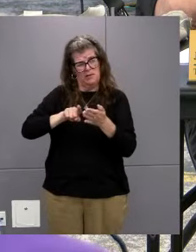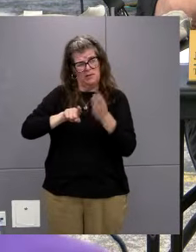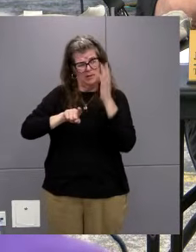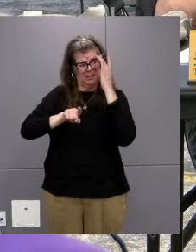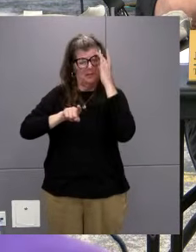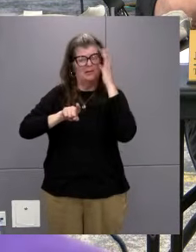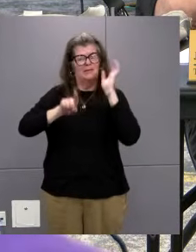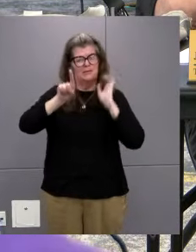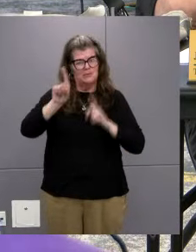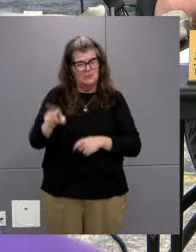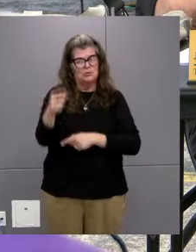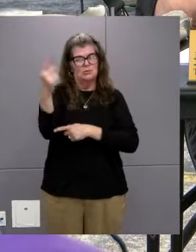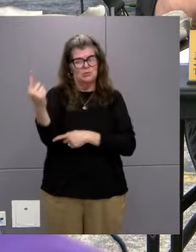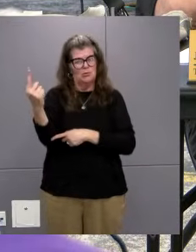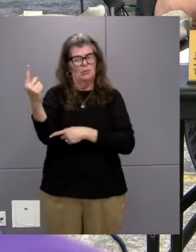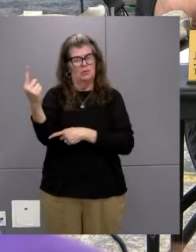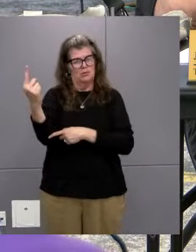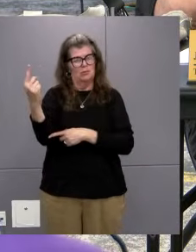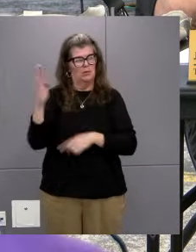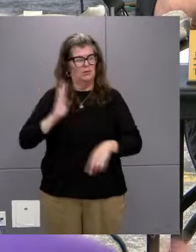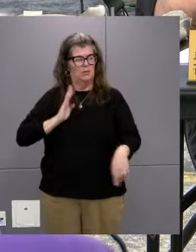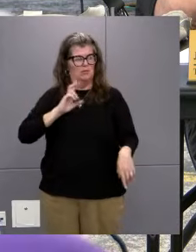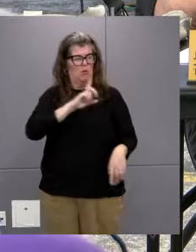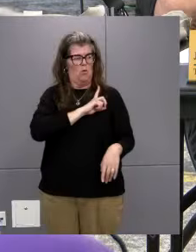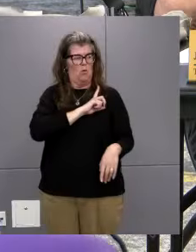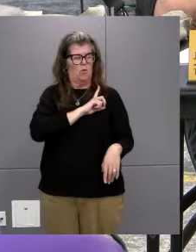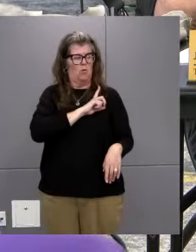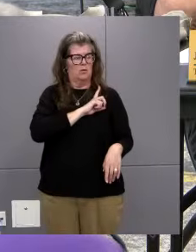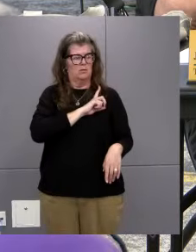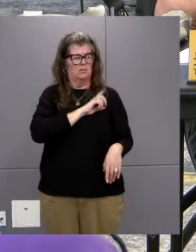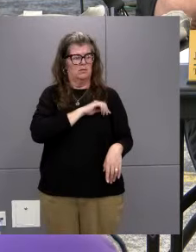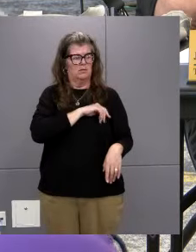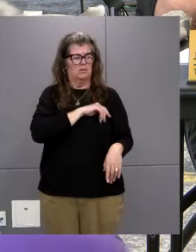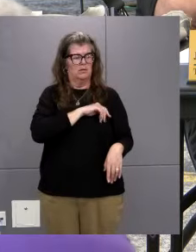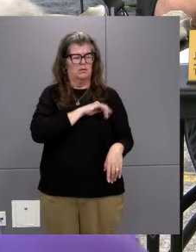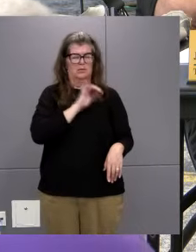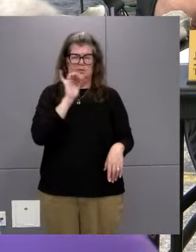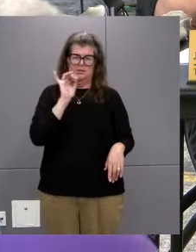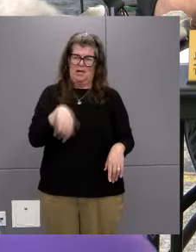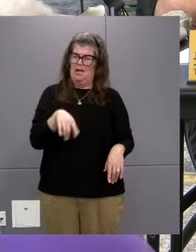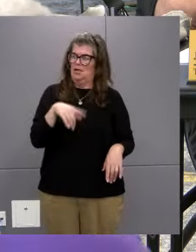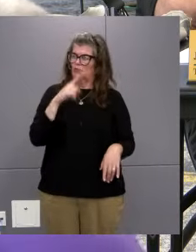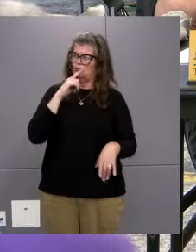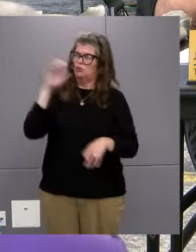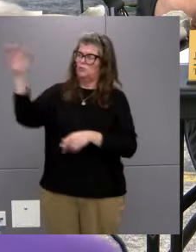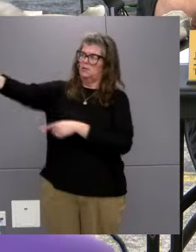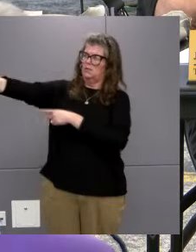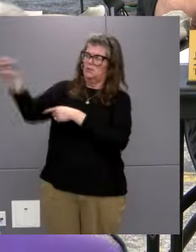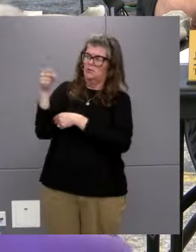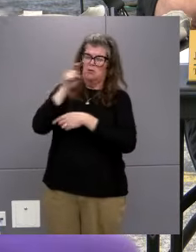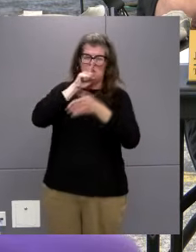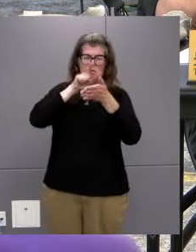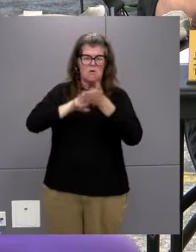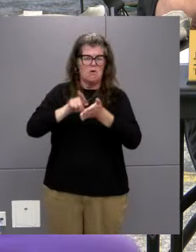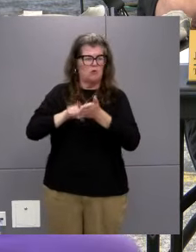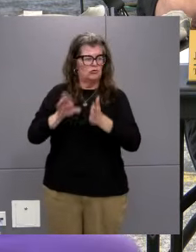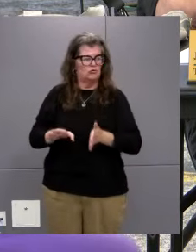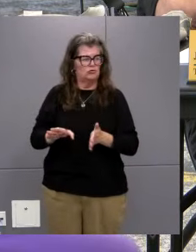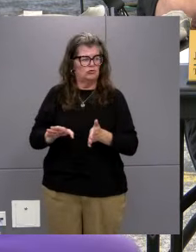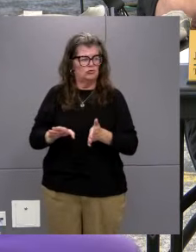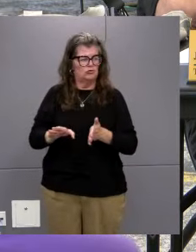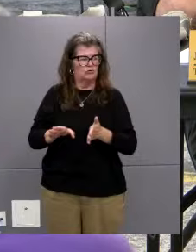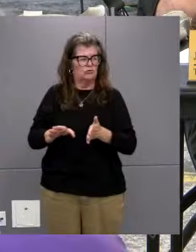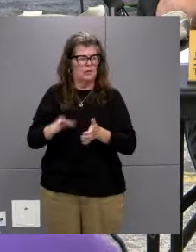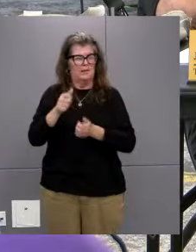lies solely with the board. The board should be the body that's retaining an auditor. The administration